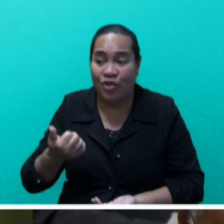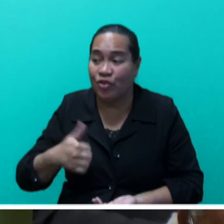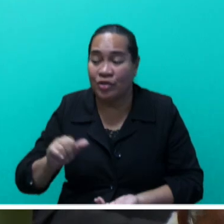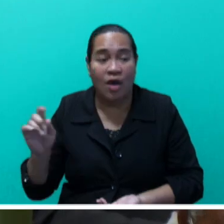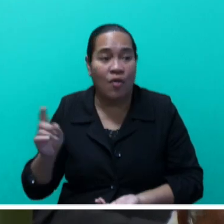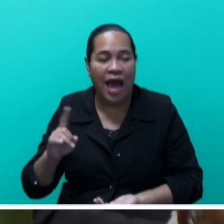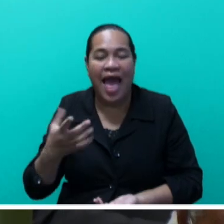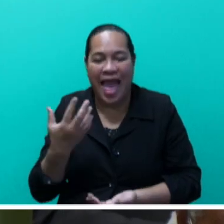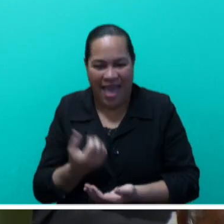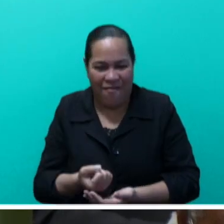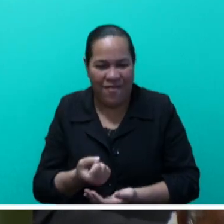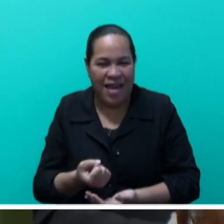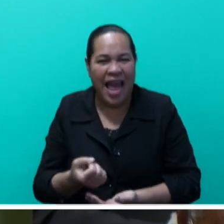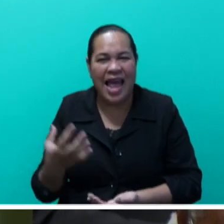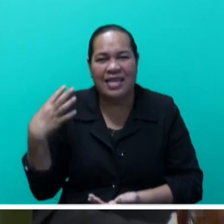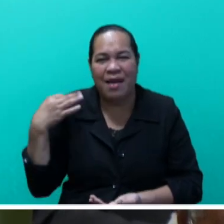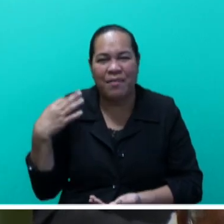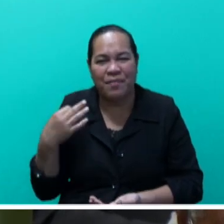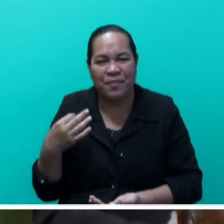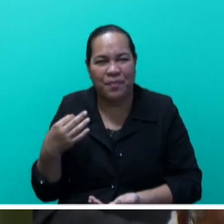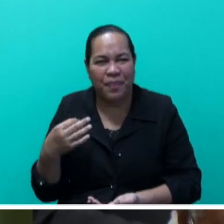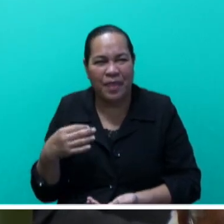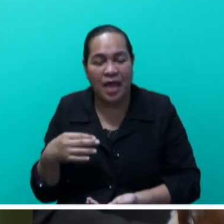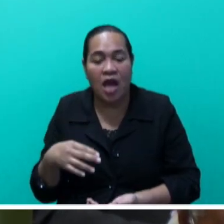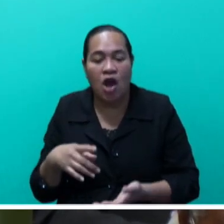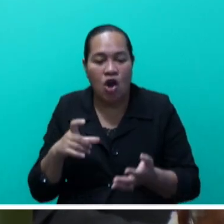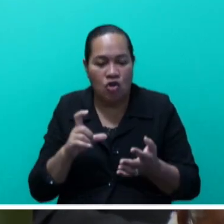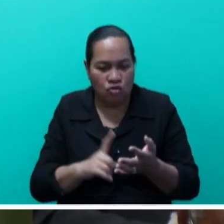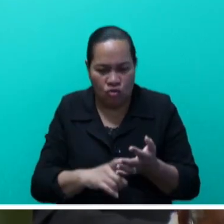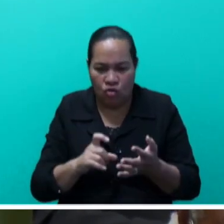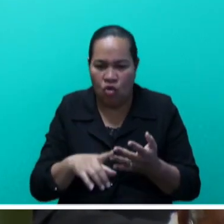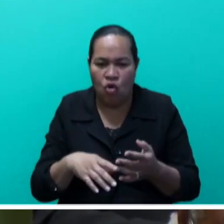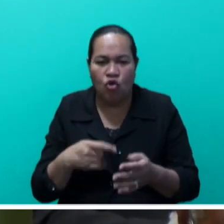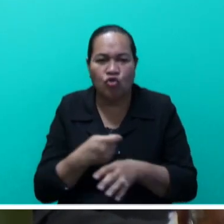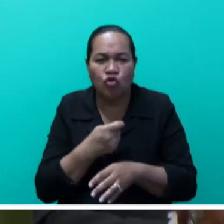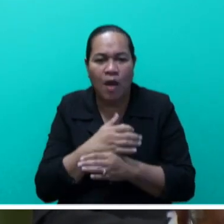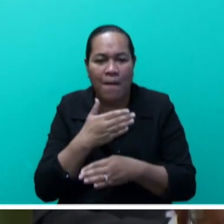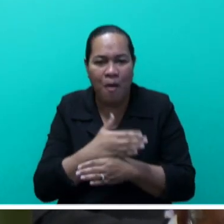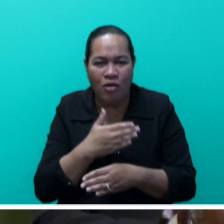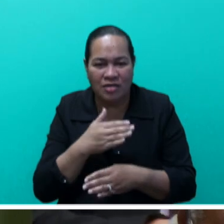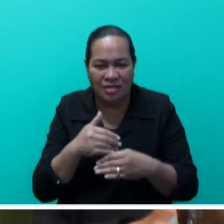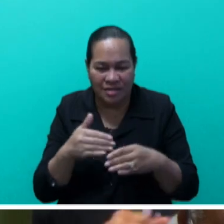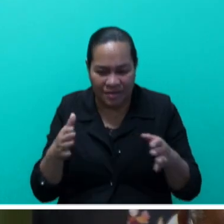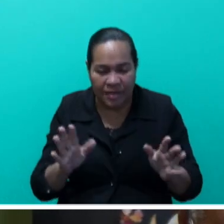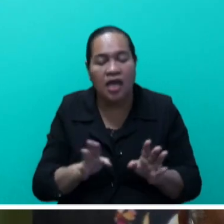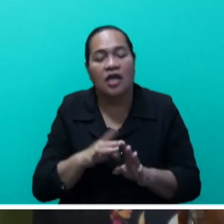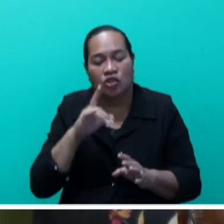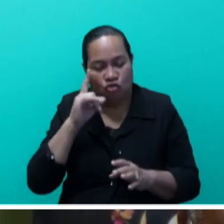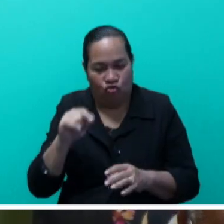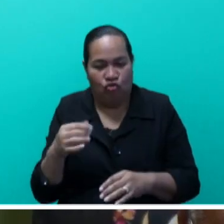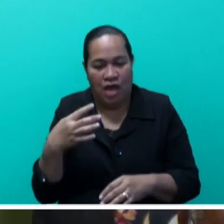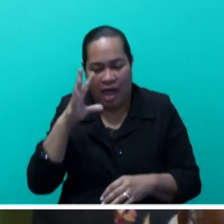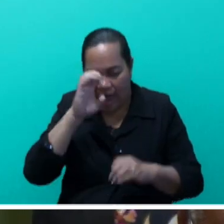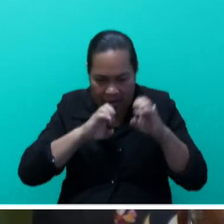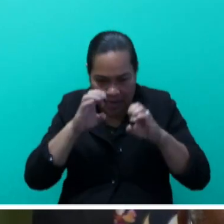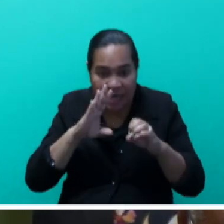a software called Kobo Toolbox to do the analysis. And there are some